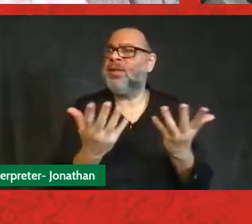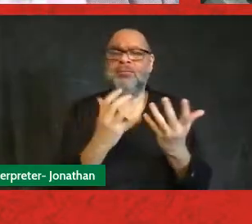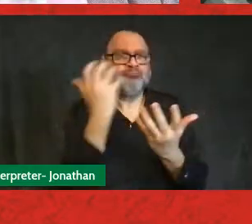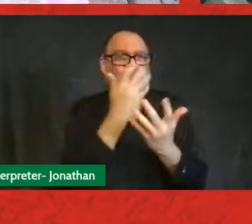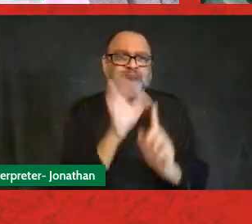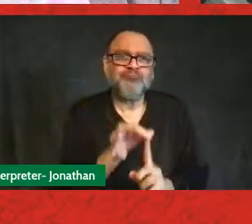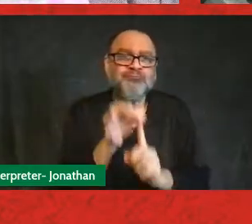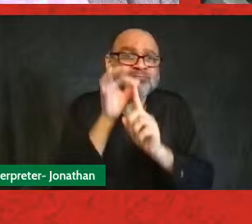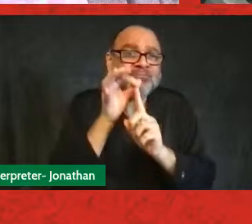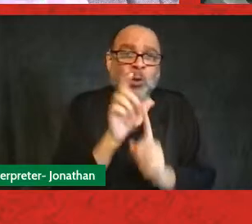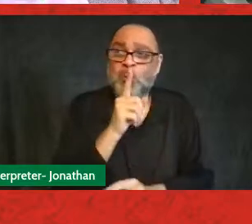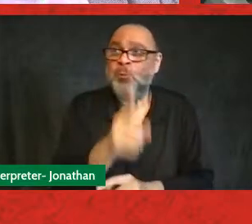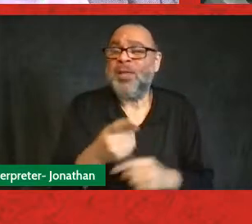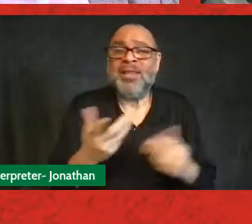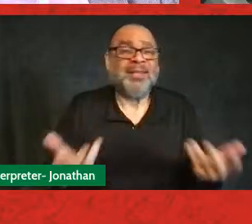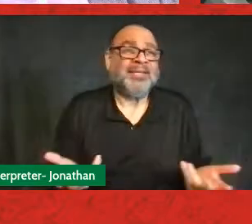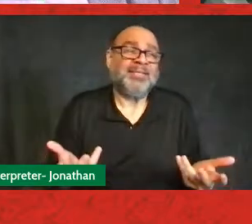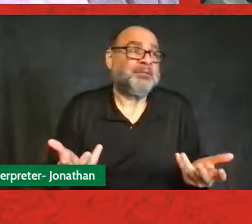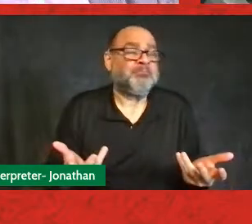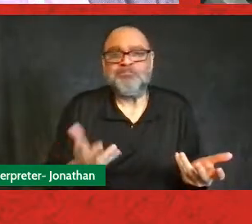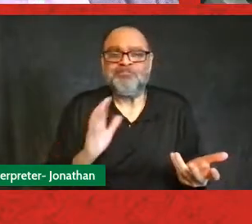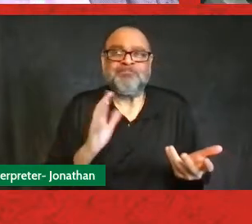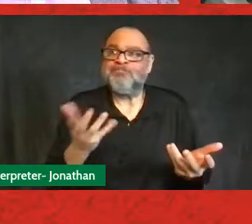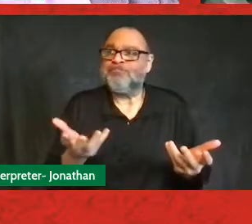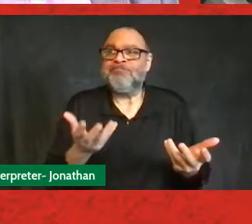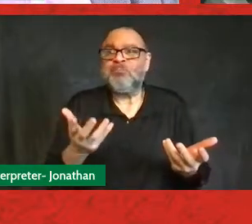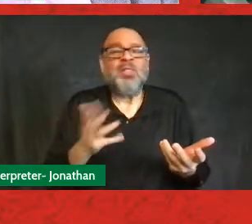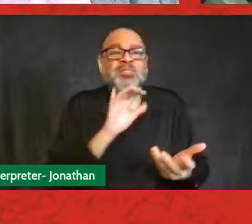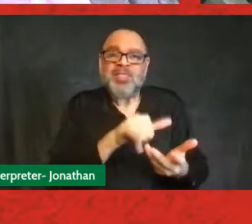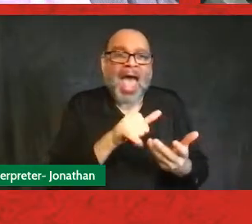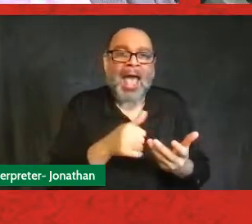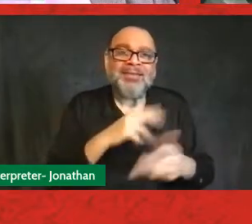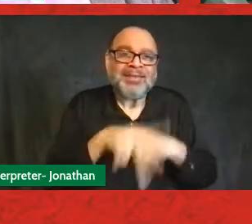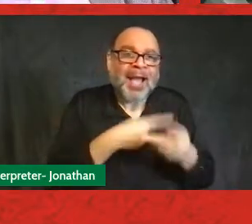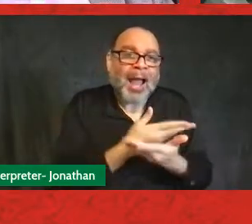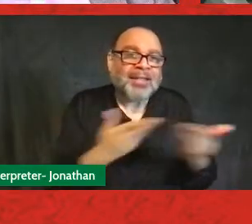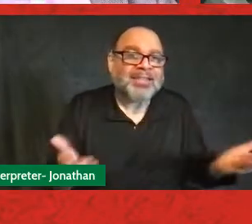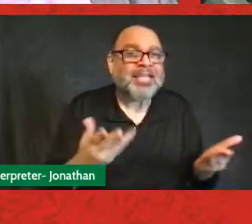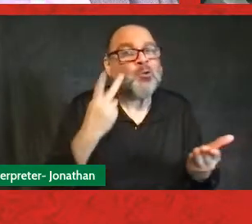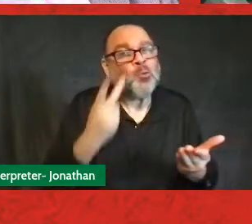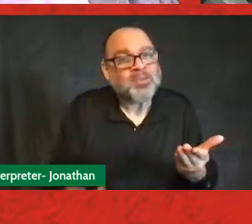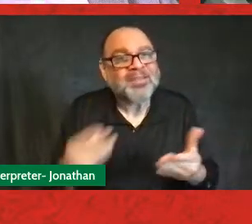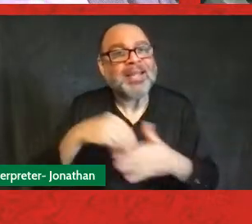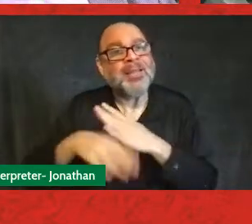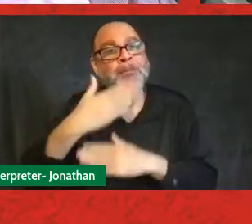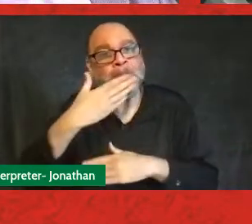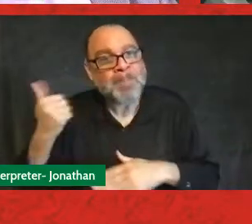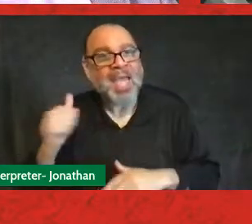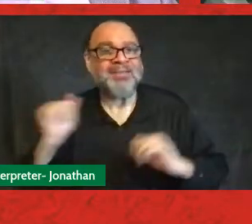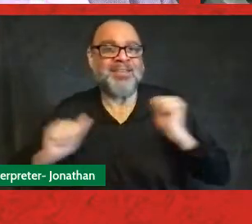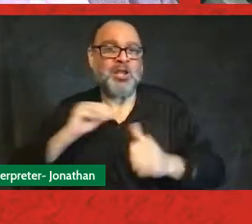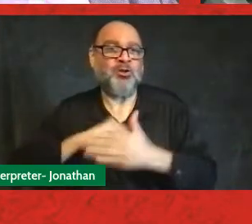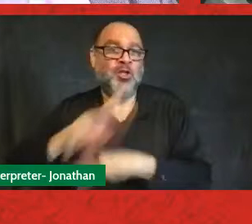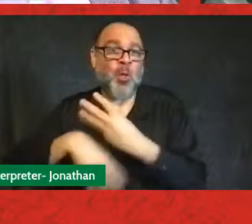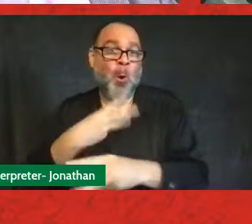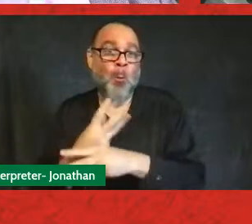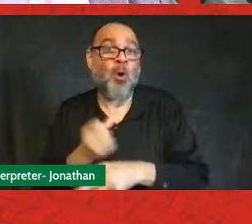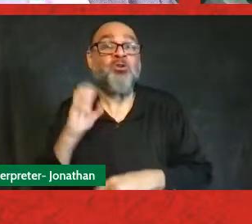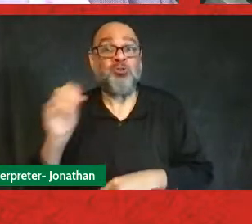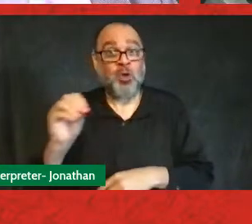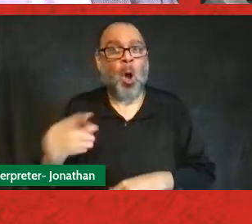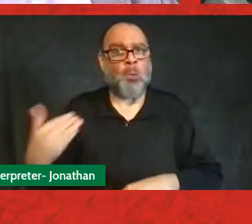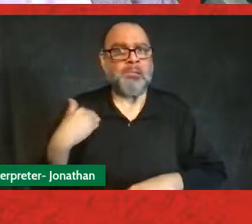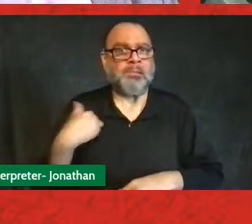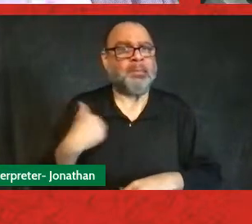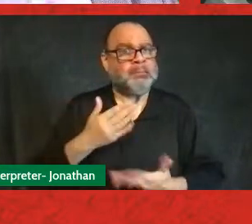world. That's what it always is. It's always that. So I've been given the signal that it's time for me to stop talking and to hand it back over